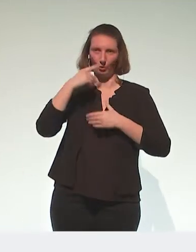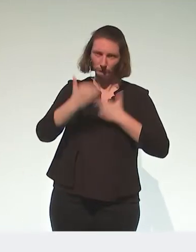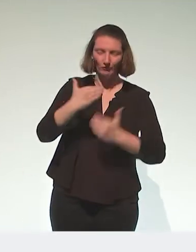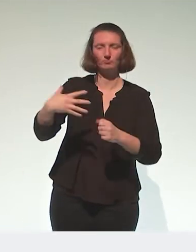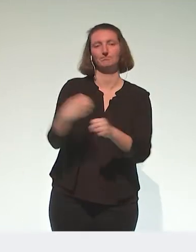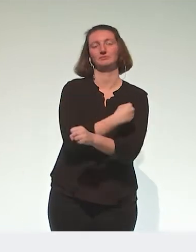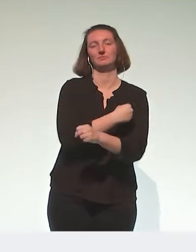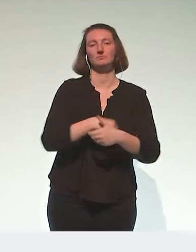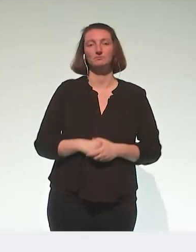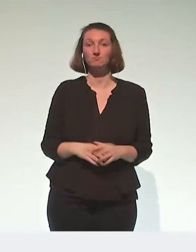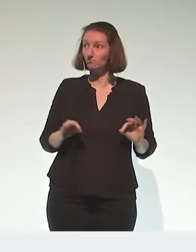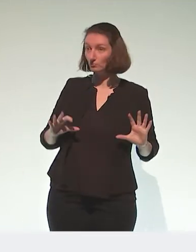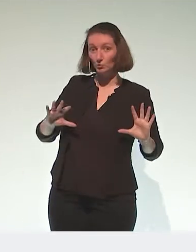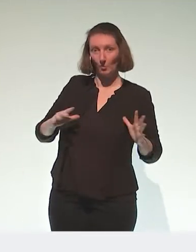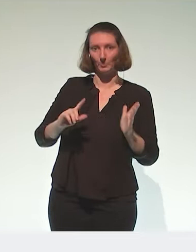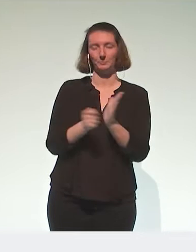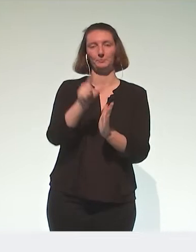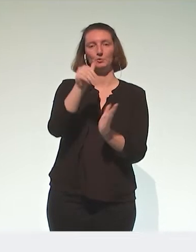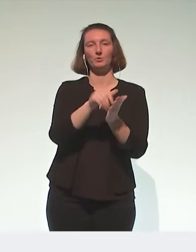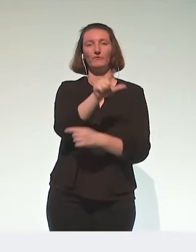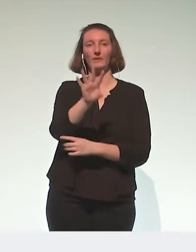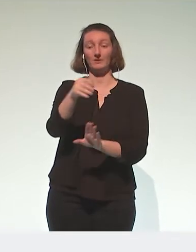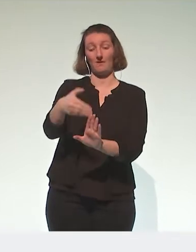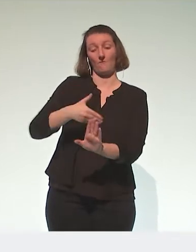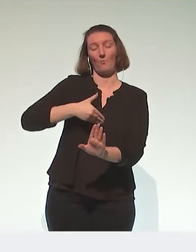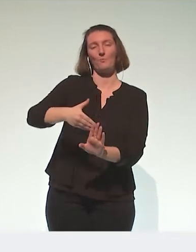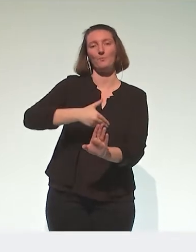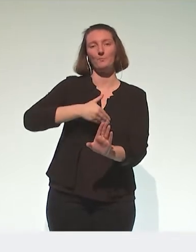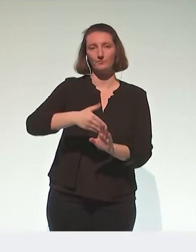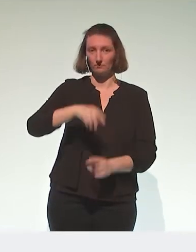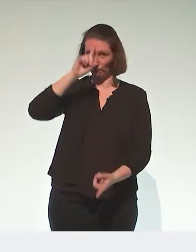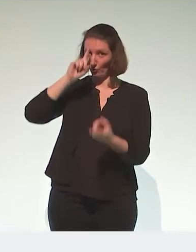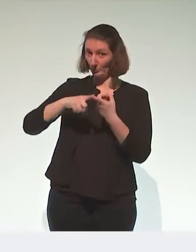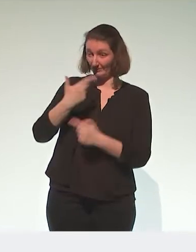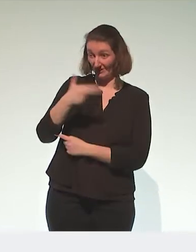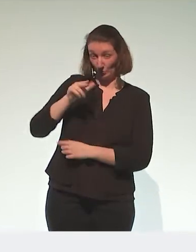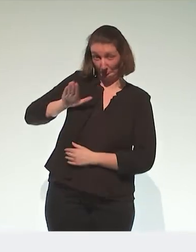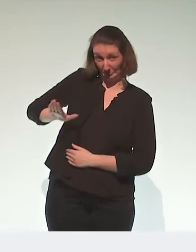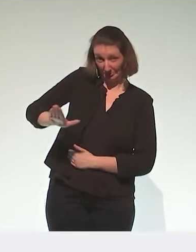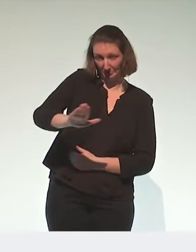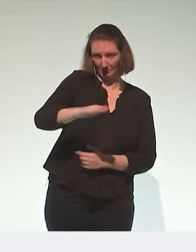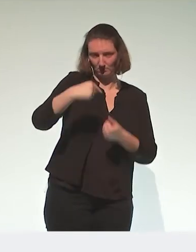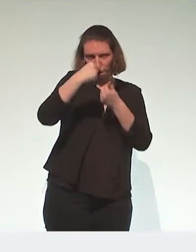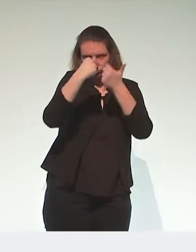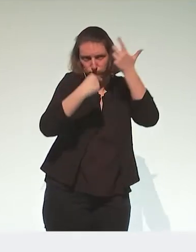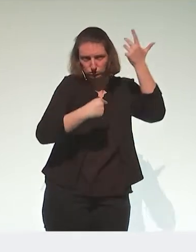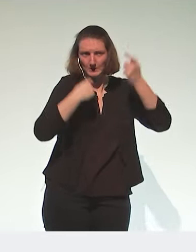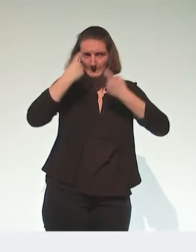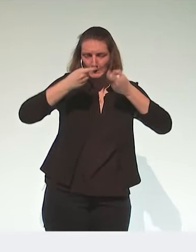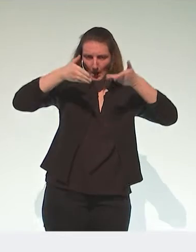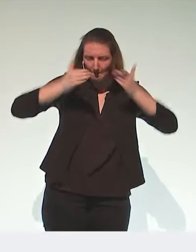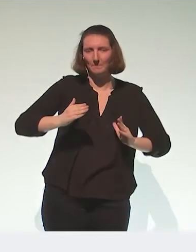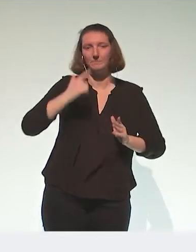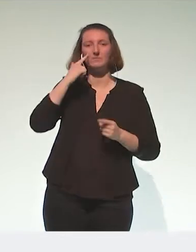that strategy, in particular by adopting, by 2024, a number of national targets for